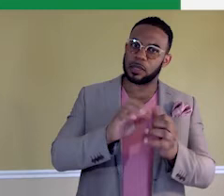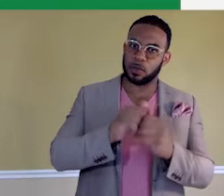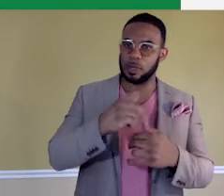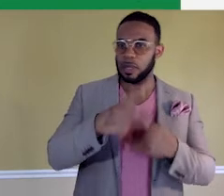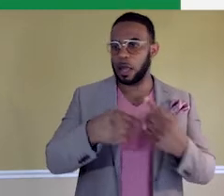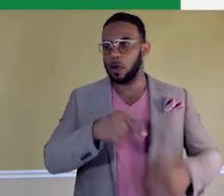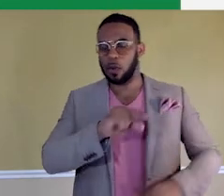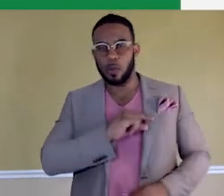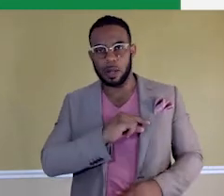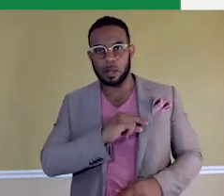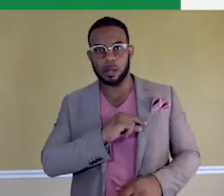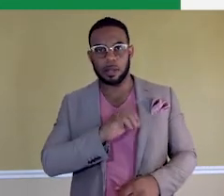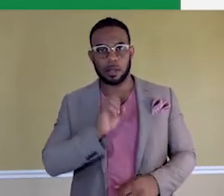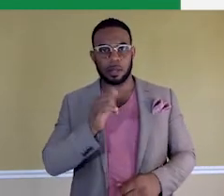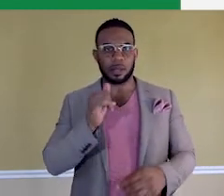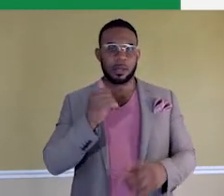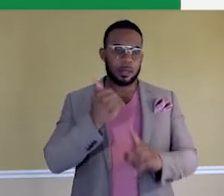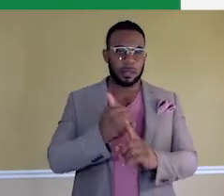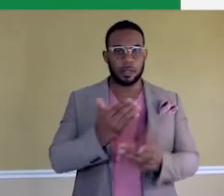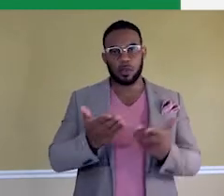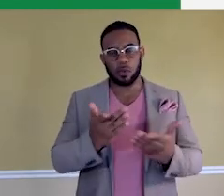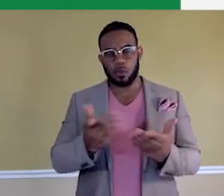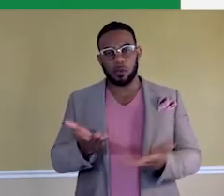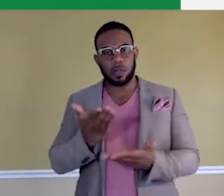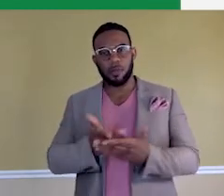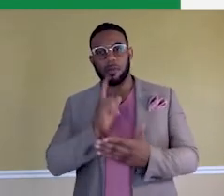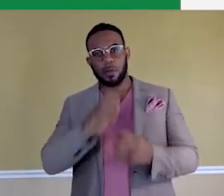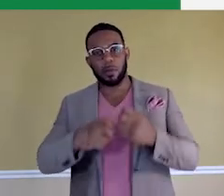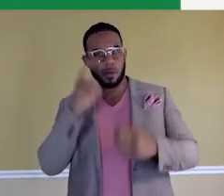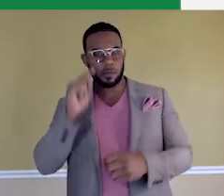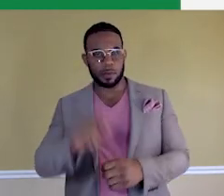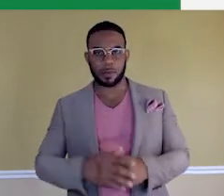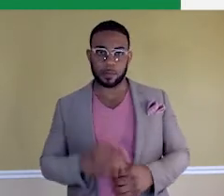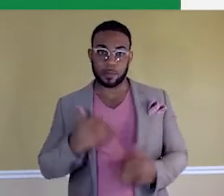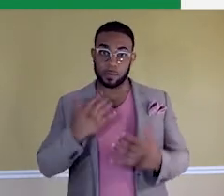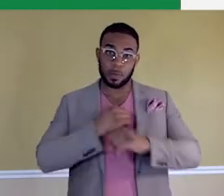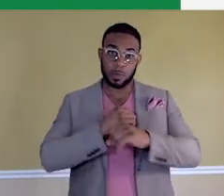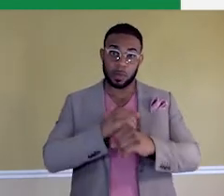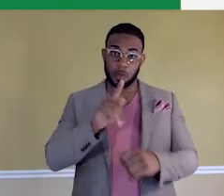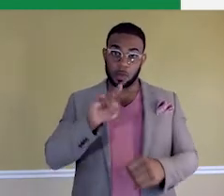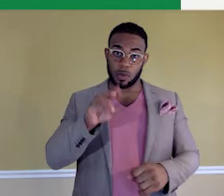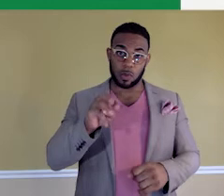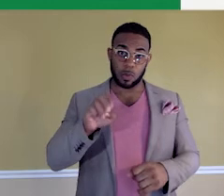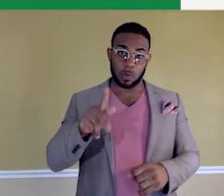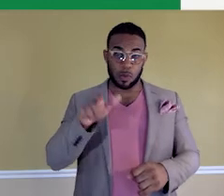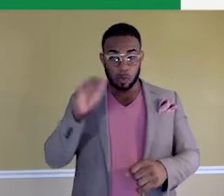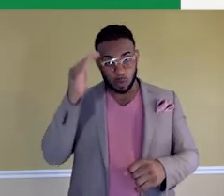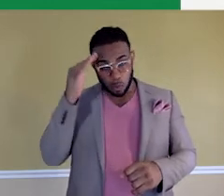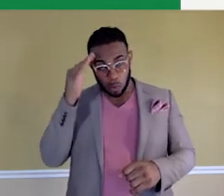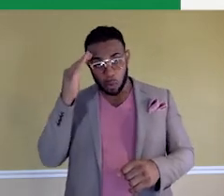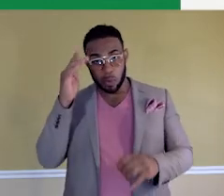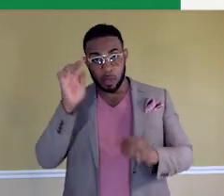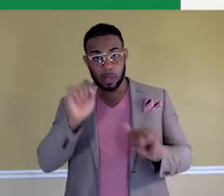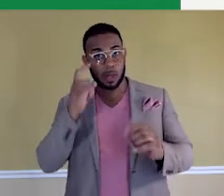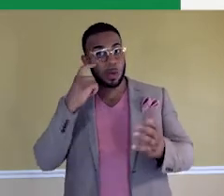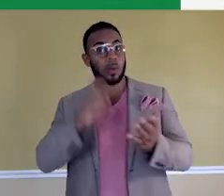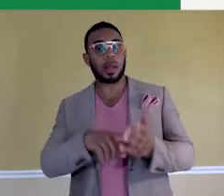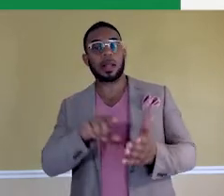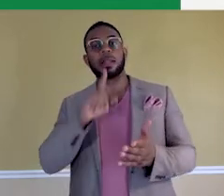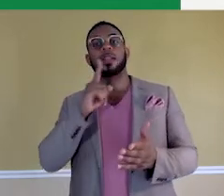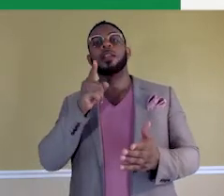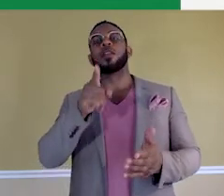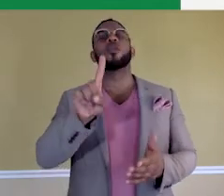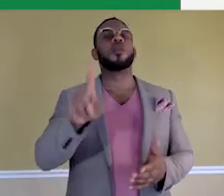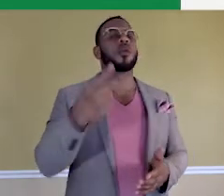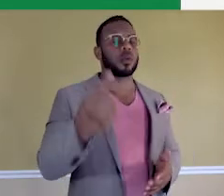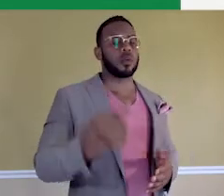of quality, the quality of service you deliver, and that's going to be a problem for you. You want to protect your trademark so you know and you can recognize that this is you